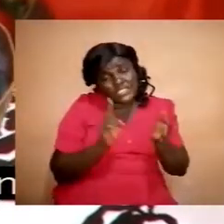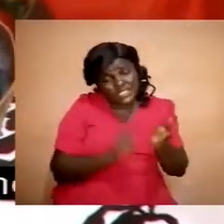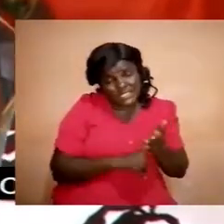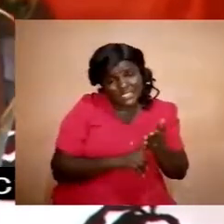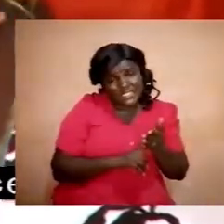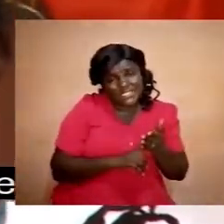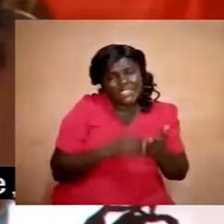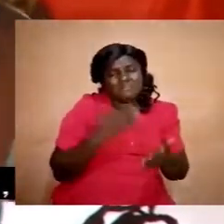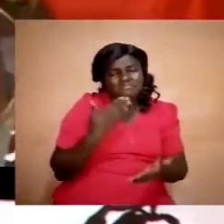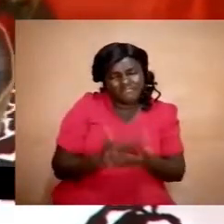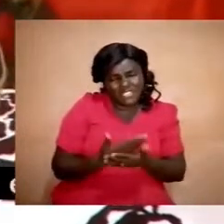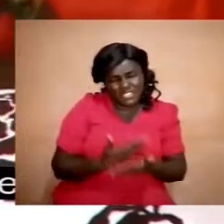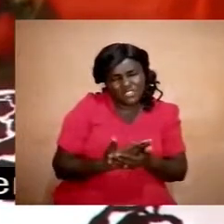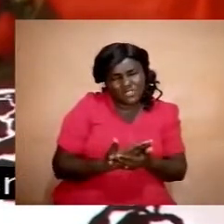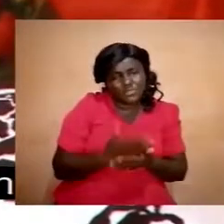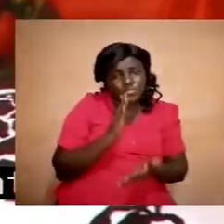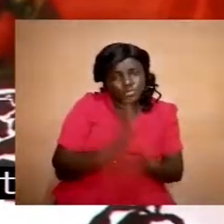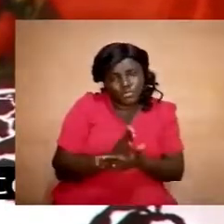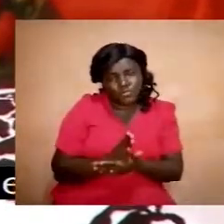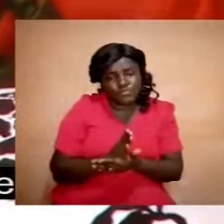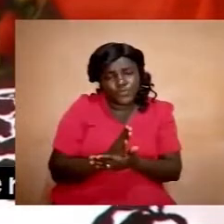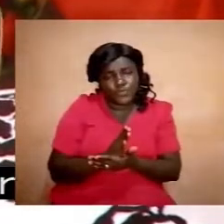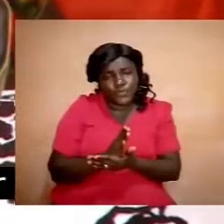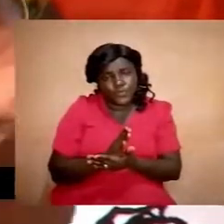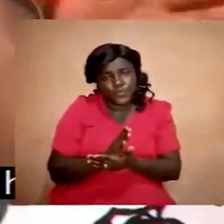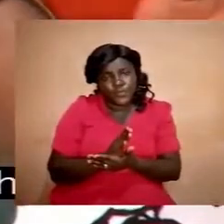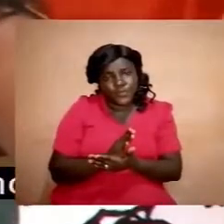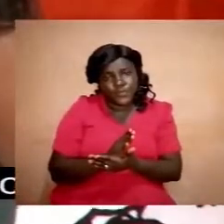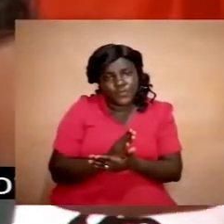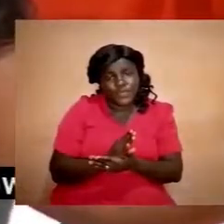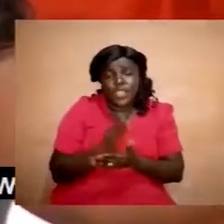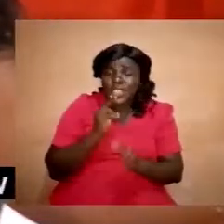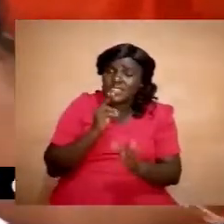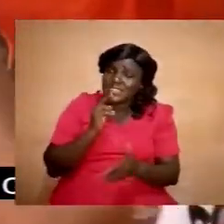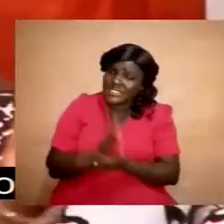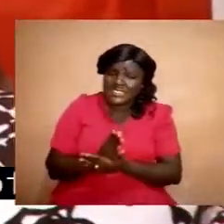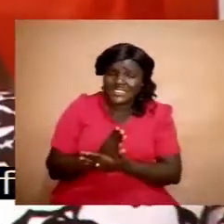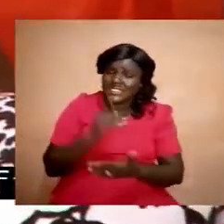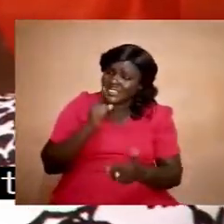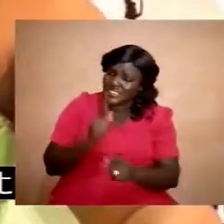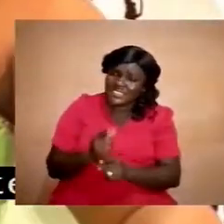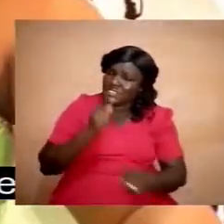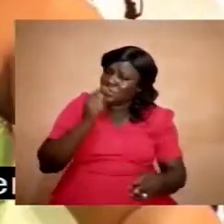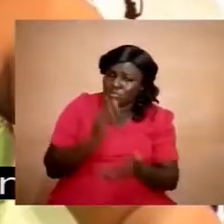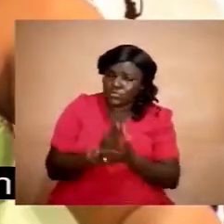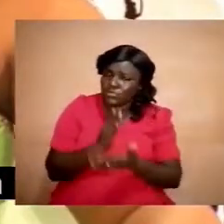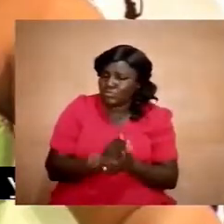conspiracy, kindly resign. Please tender in your resignation.